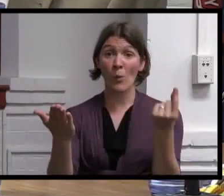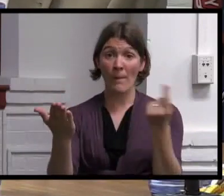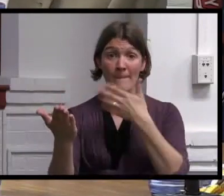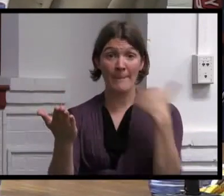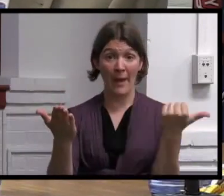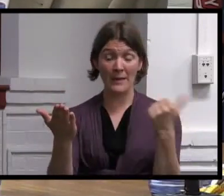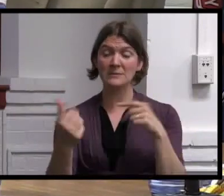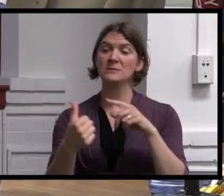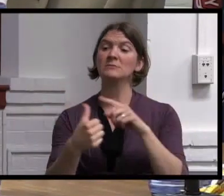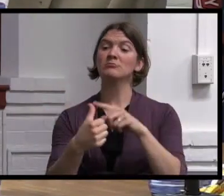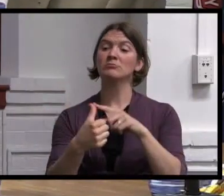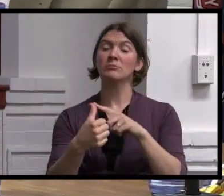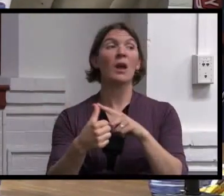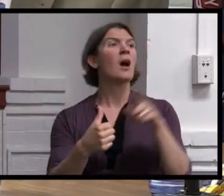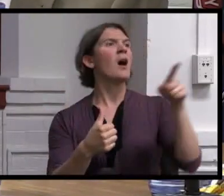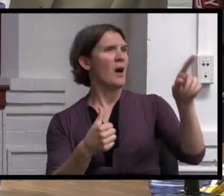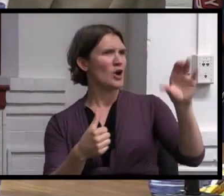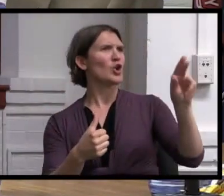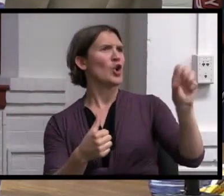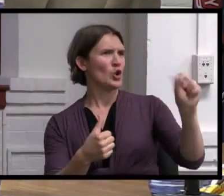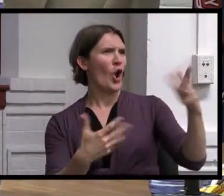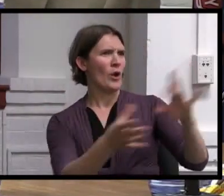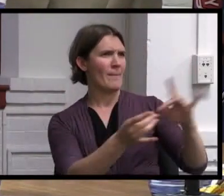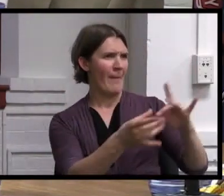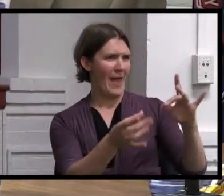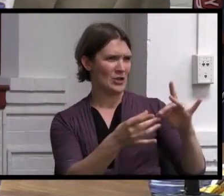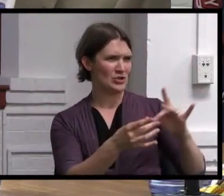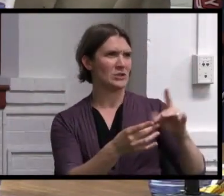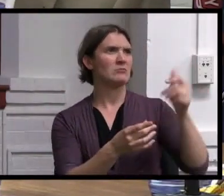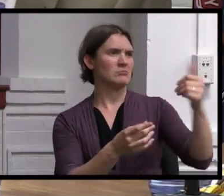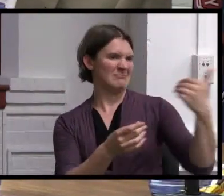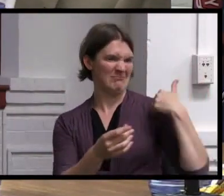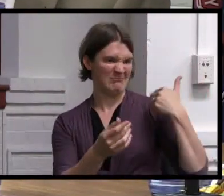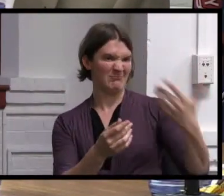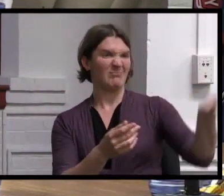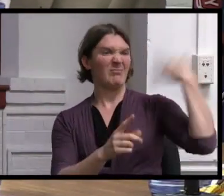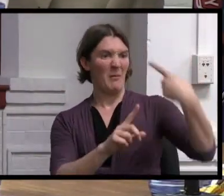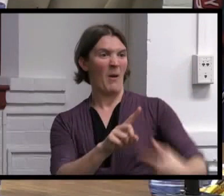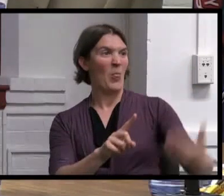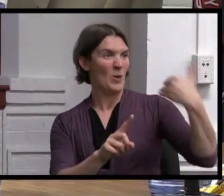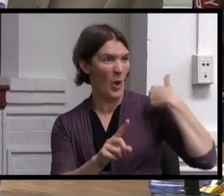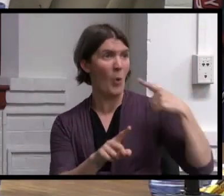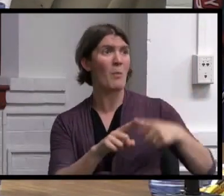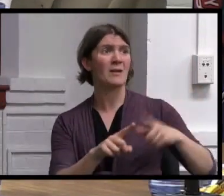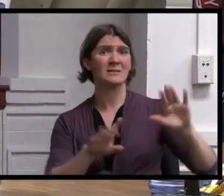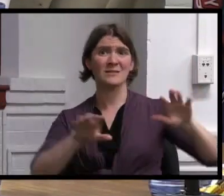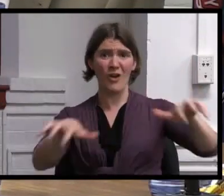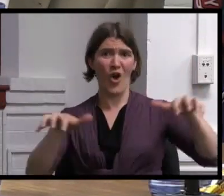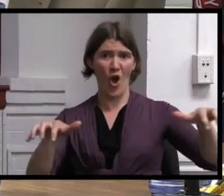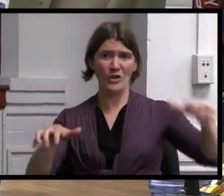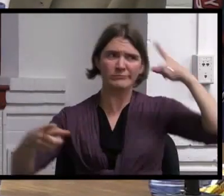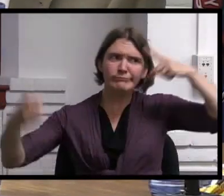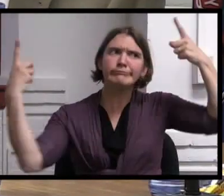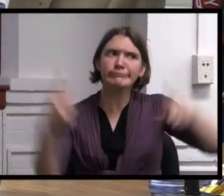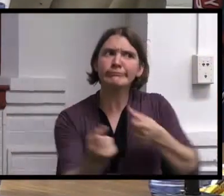that, as you had spoken to actually during the discussion on the 6th, and I think there was a general consensus both in